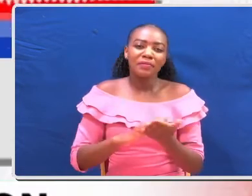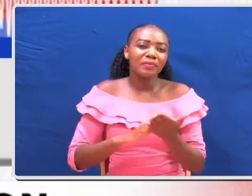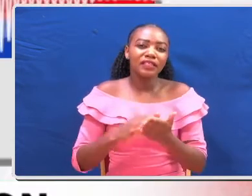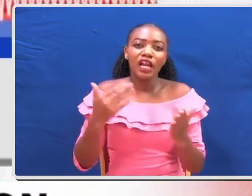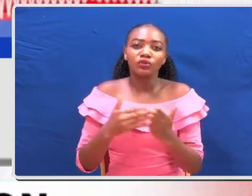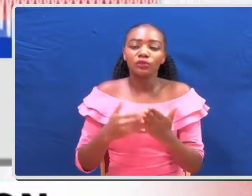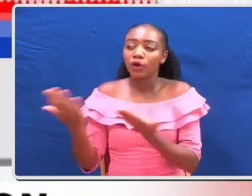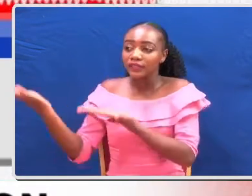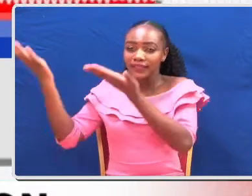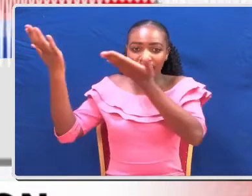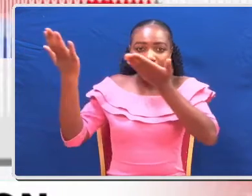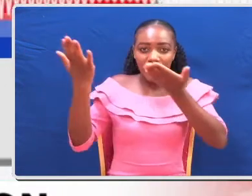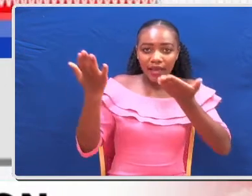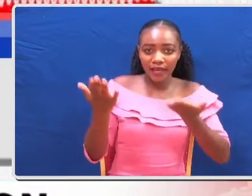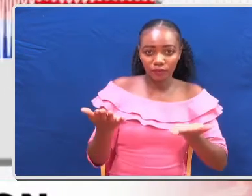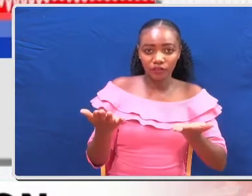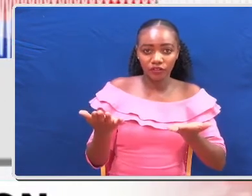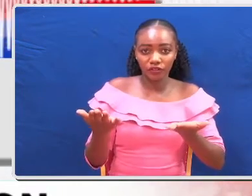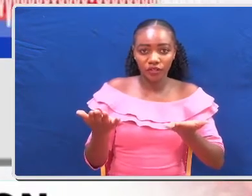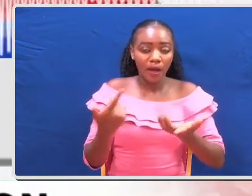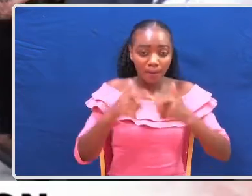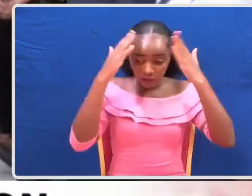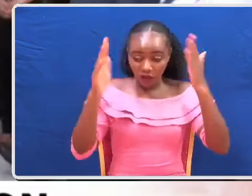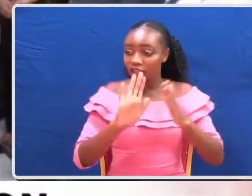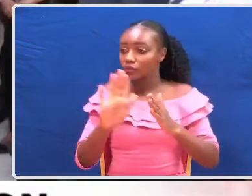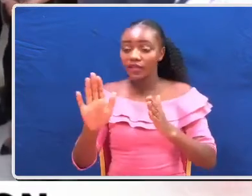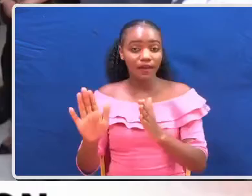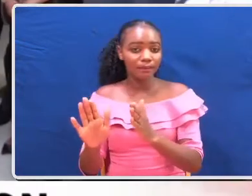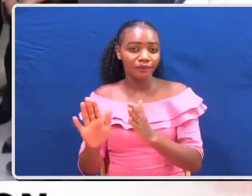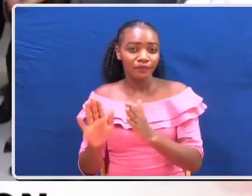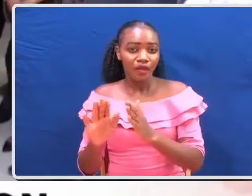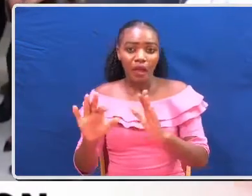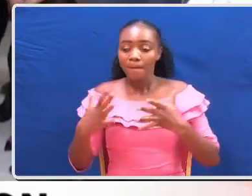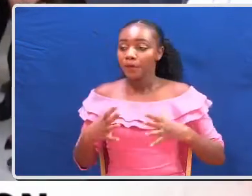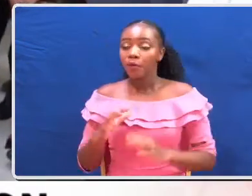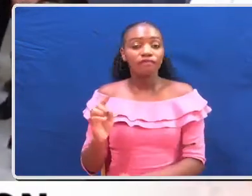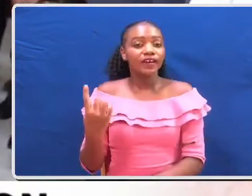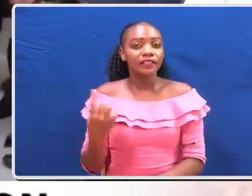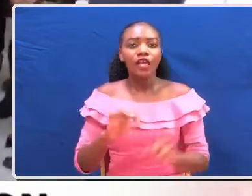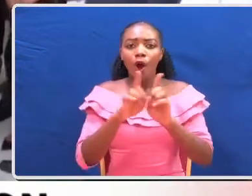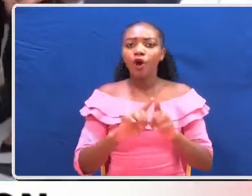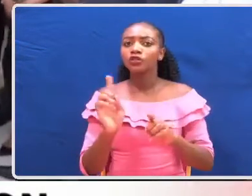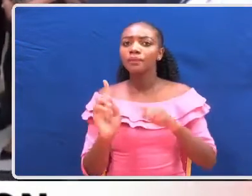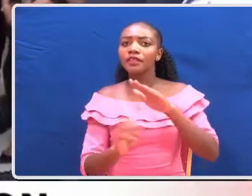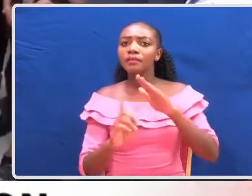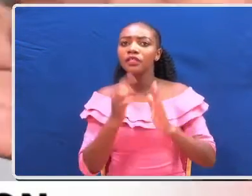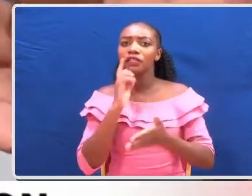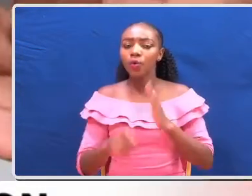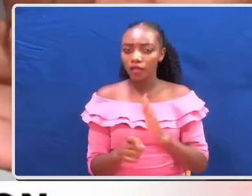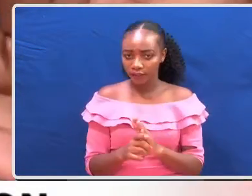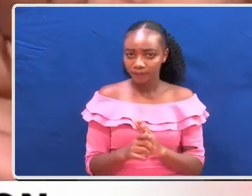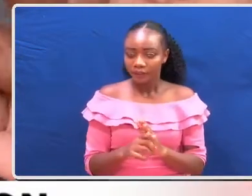the exportation of the vaccine and focus on their own domestic market. The ministry further warning that the expiry date of the first batch